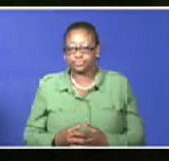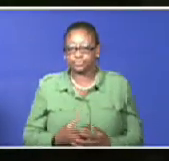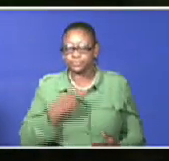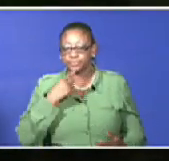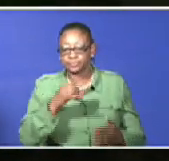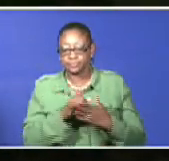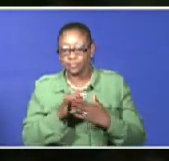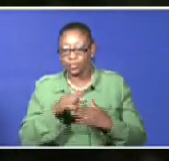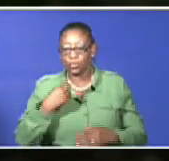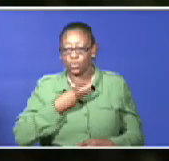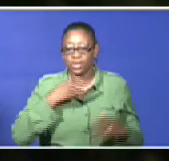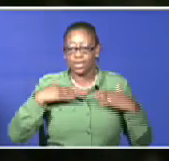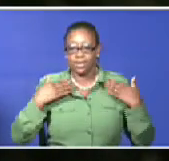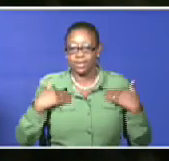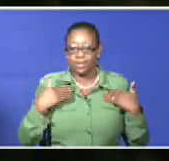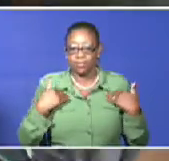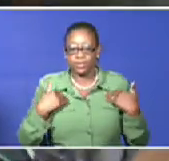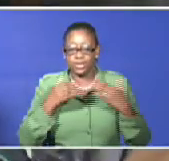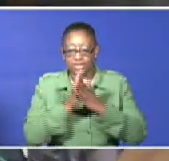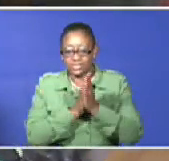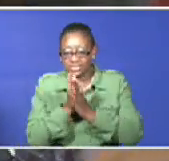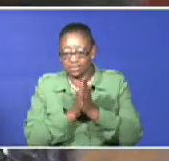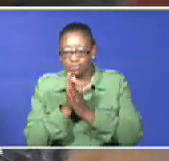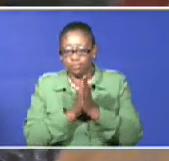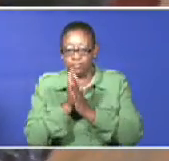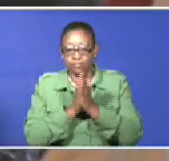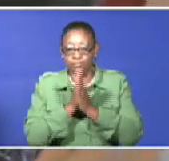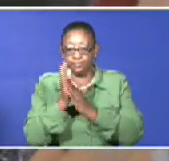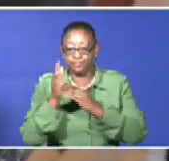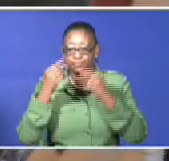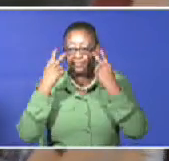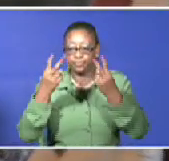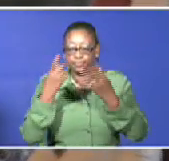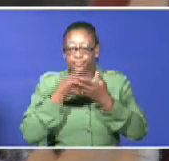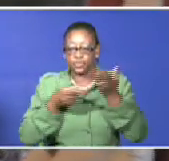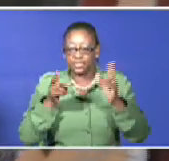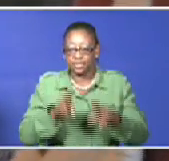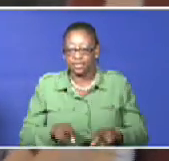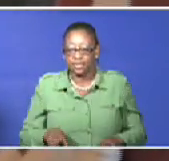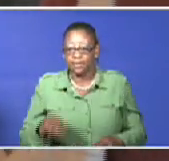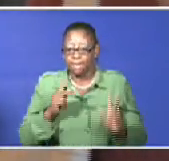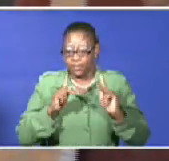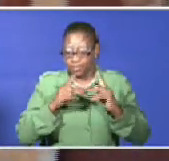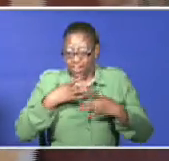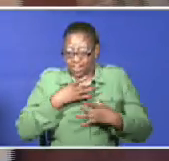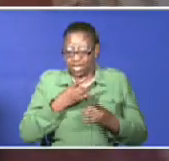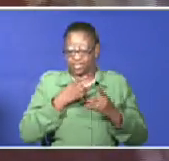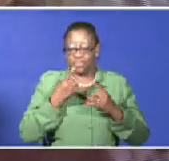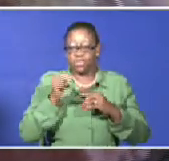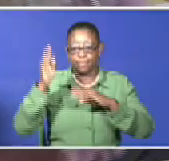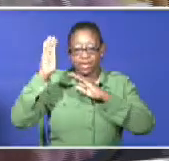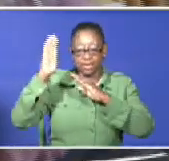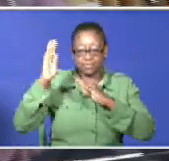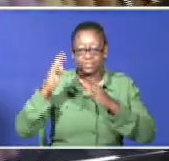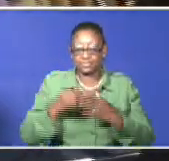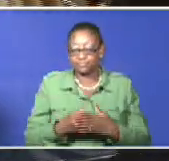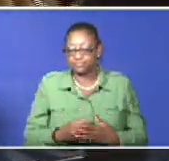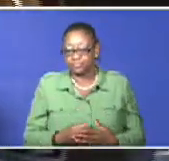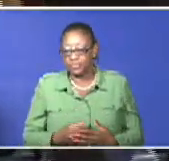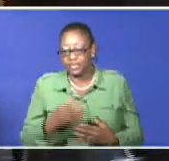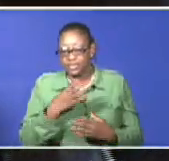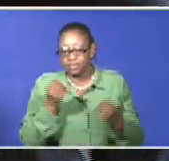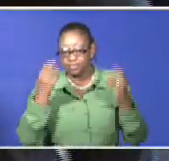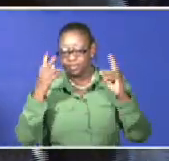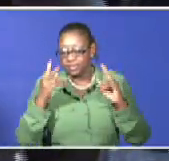you're tapping into an excited group of people. People that love the Bahamas, people that have a connection to the Bahamas. I share with